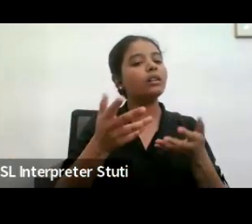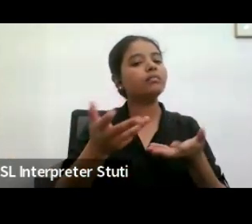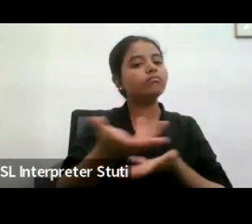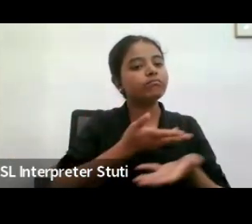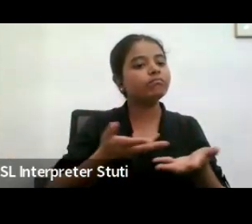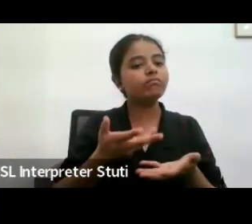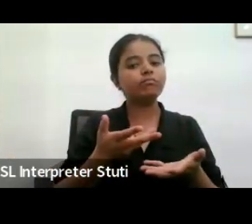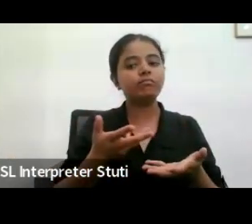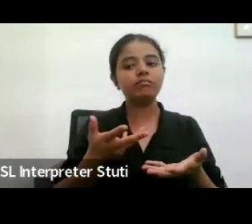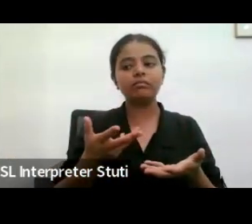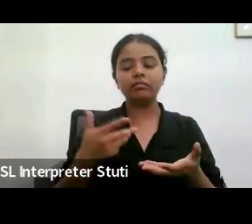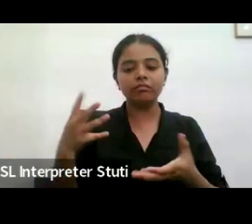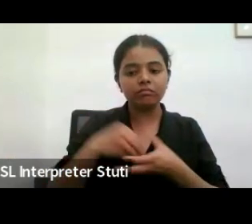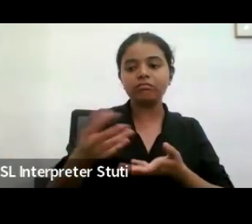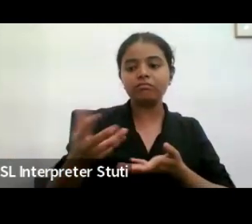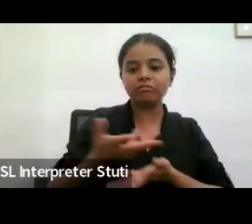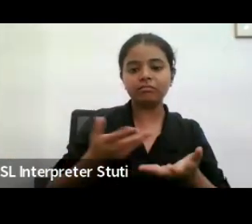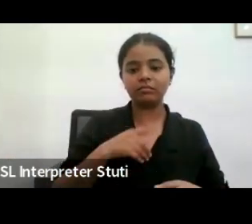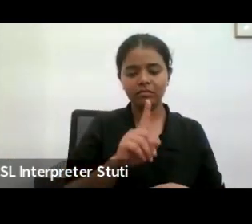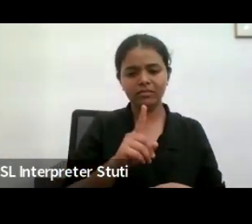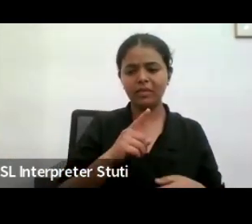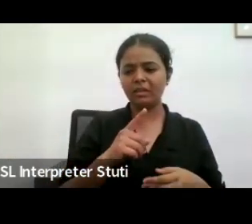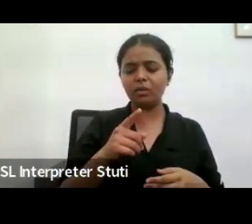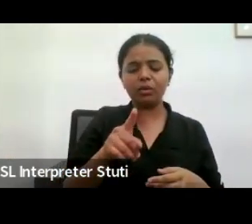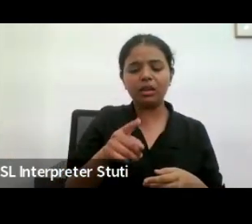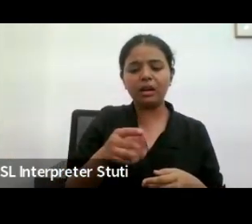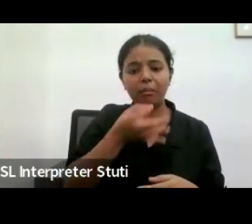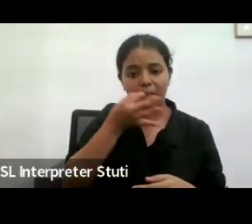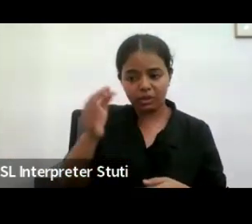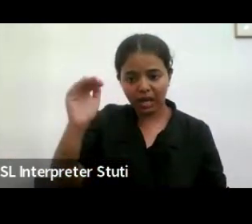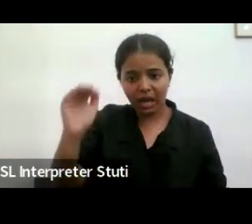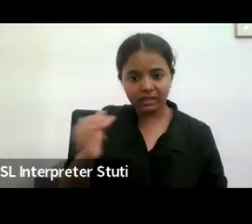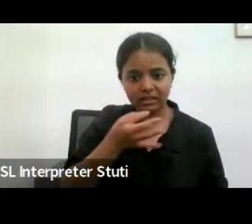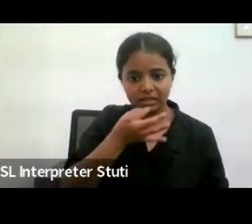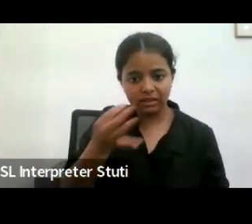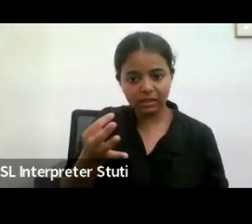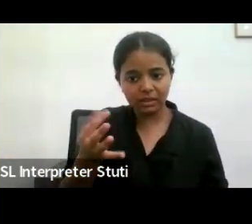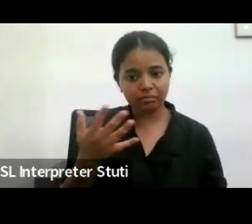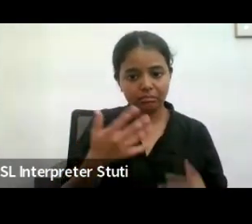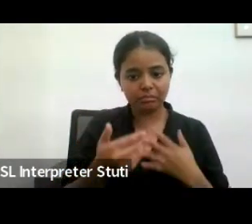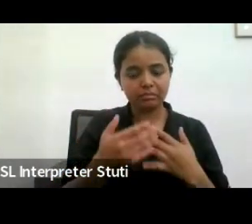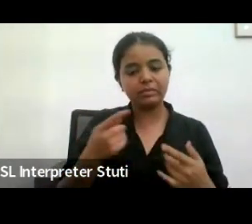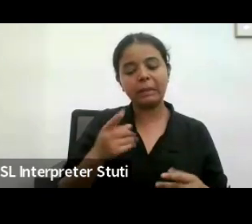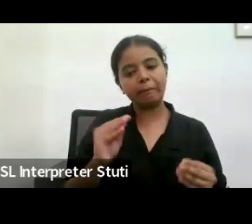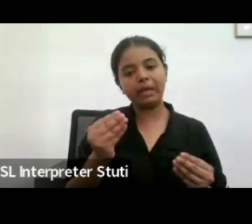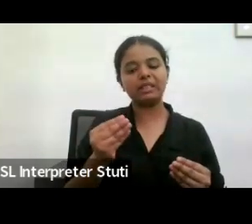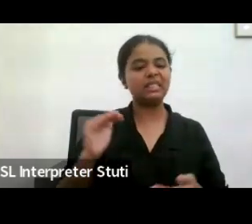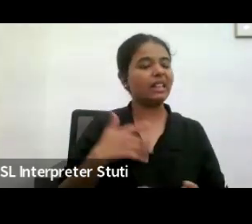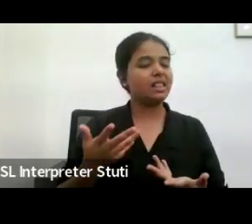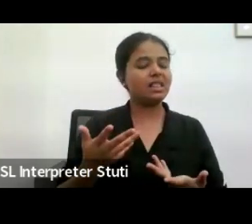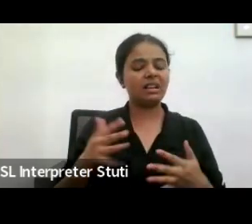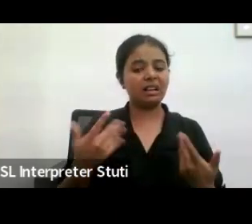all the activities? We don't have to ask these questions because it's easier to put the child away. How will we help her become